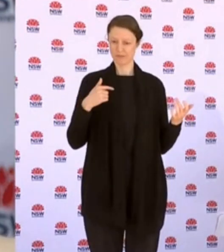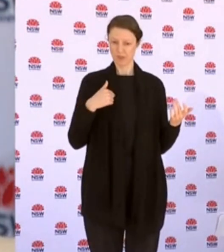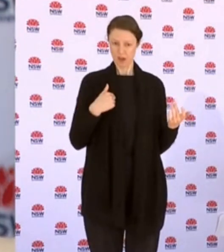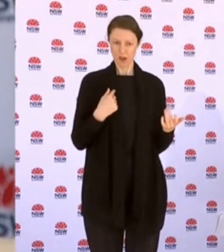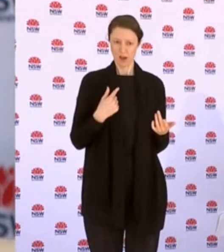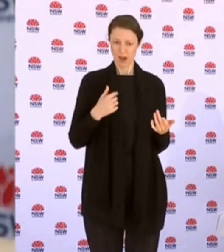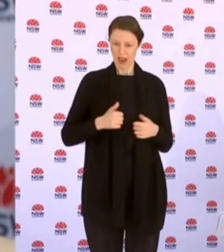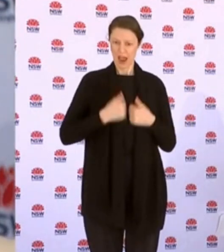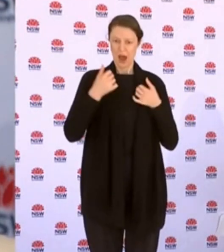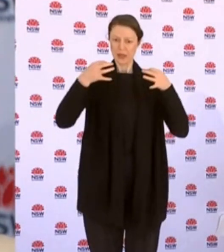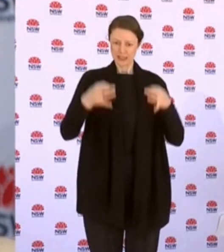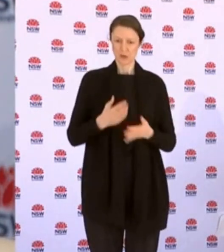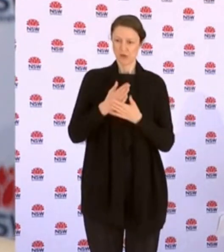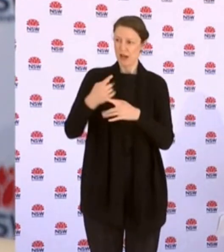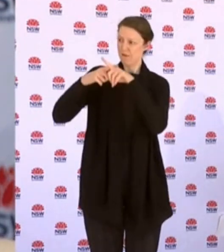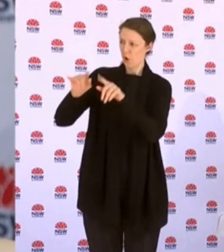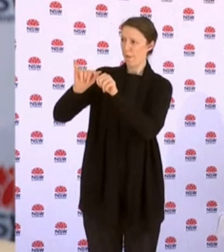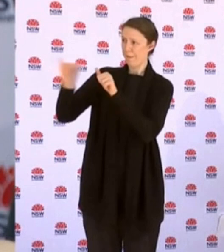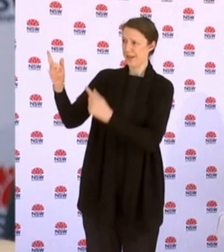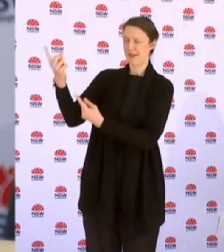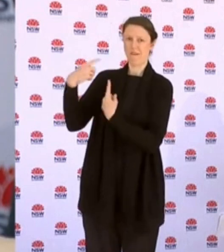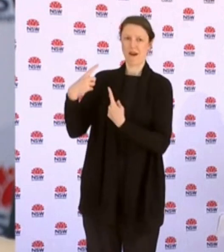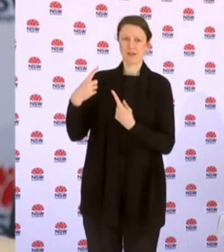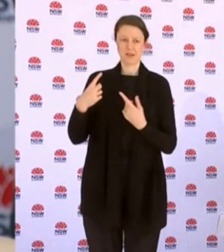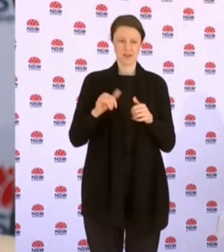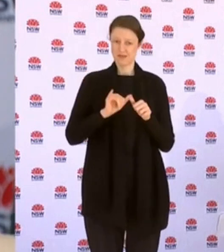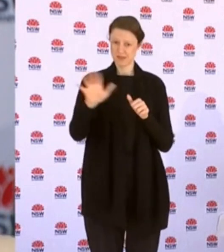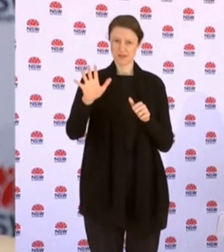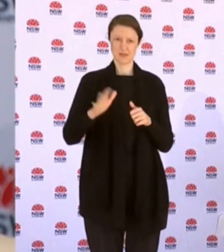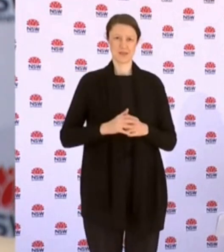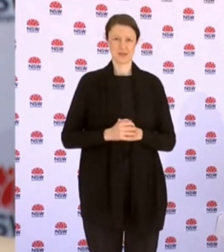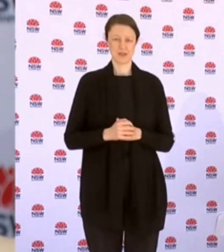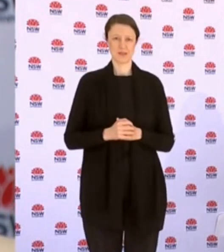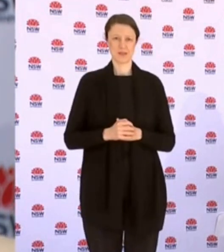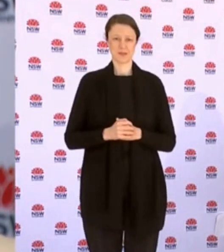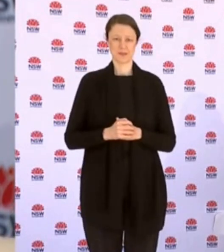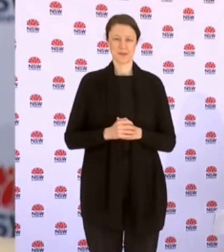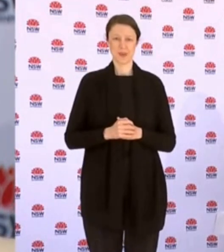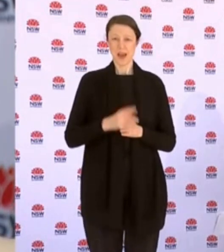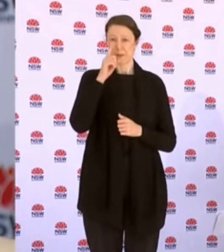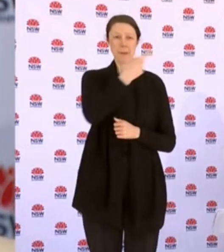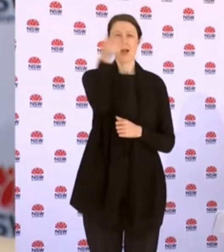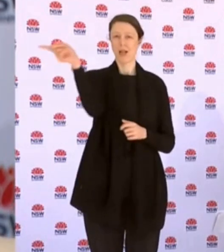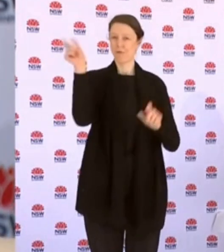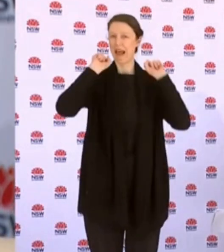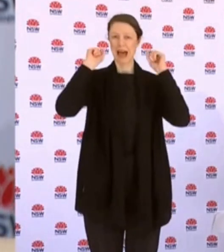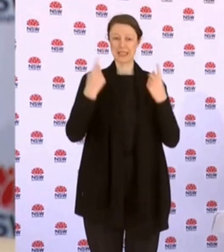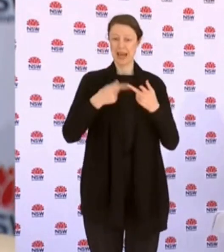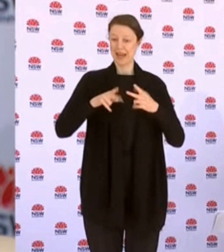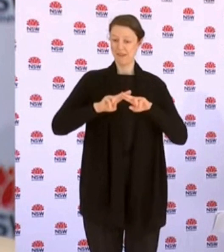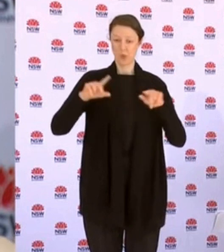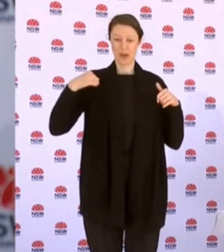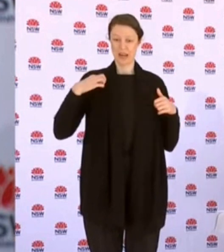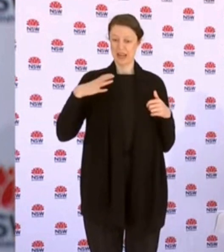on the best health advice. But I also say to the people of our state, and the citizens understand this, if we ever needed to change the settings or do